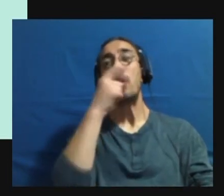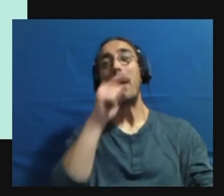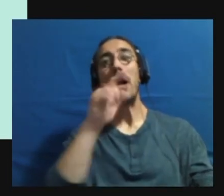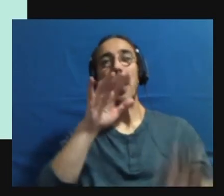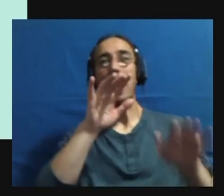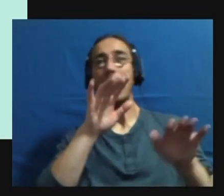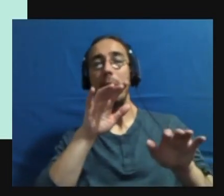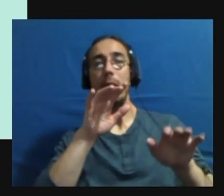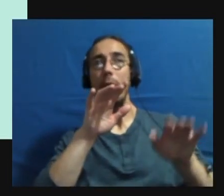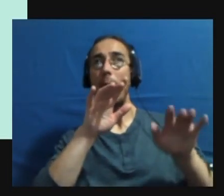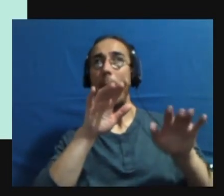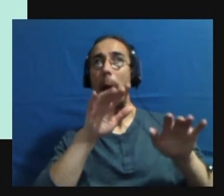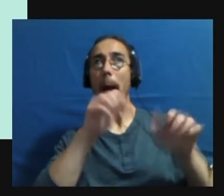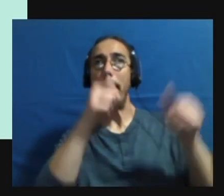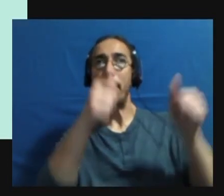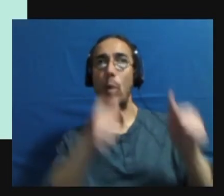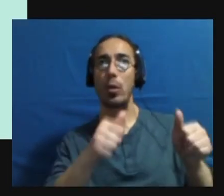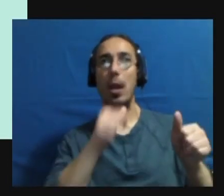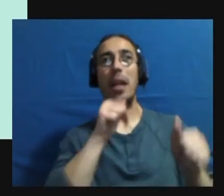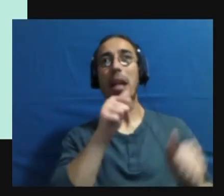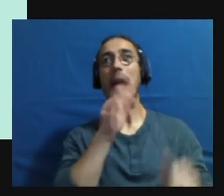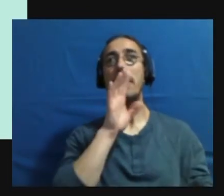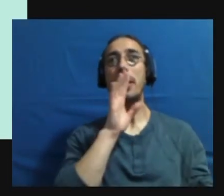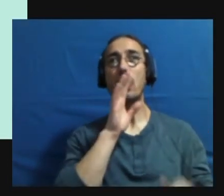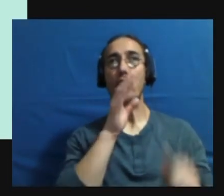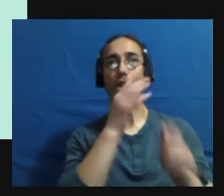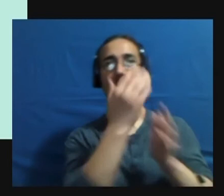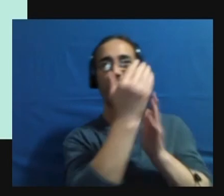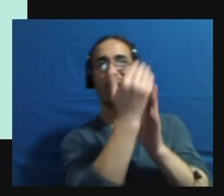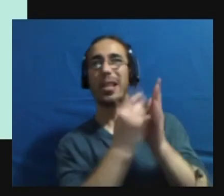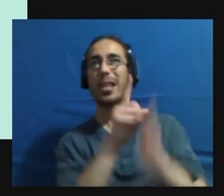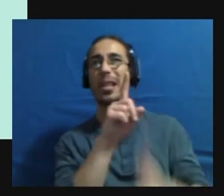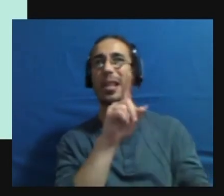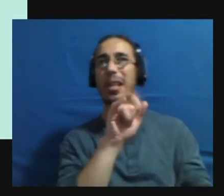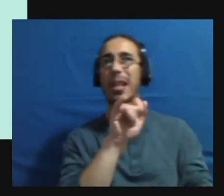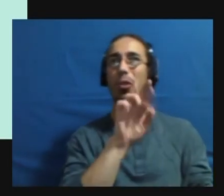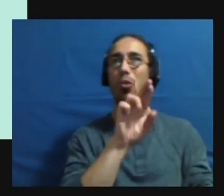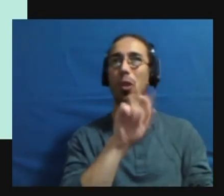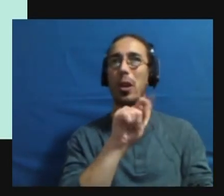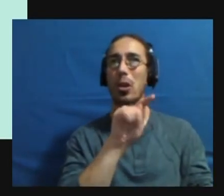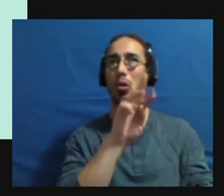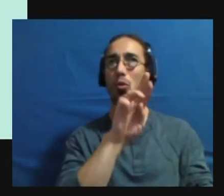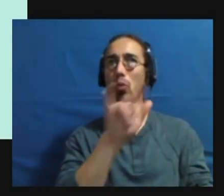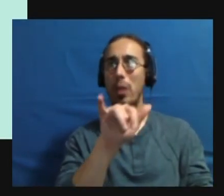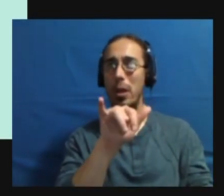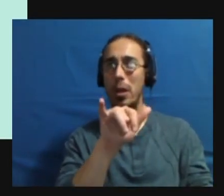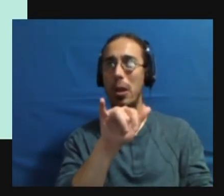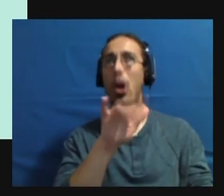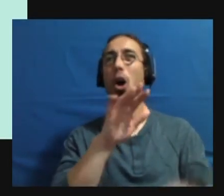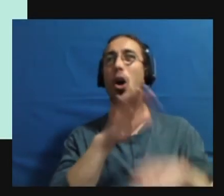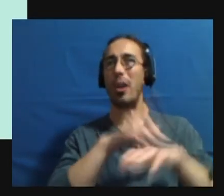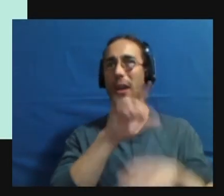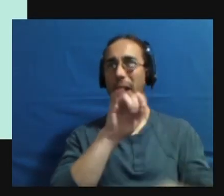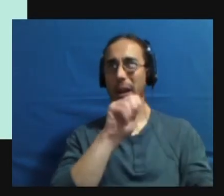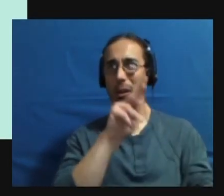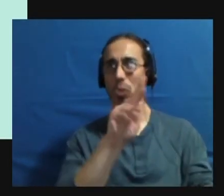and post a non-speaker directory in the links, and we'll put this stuff